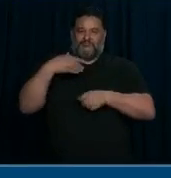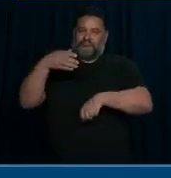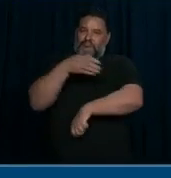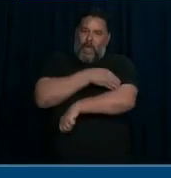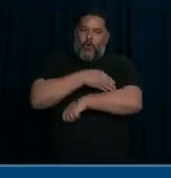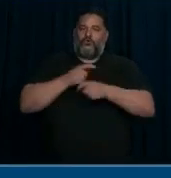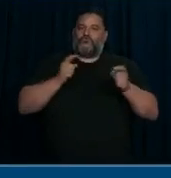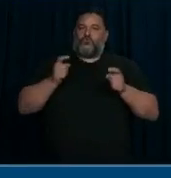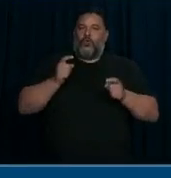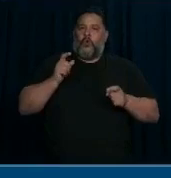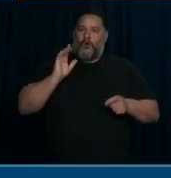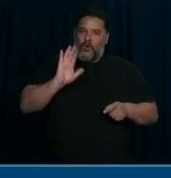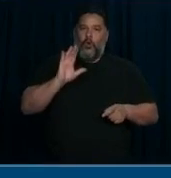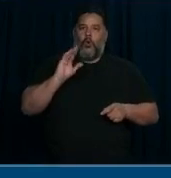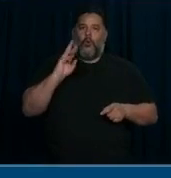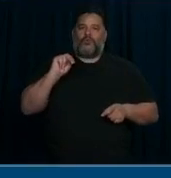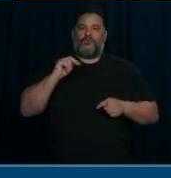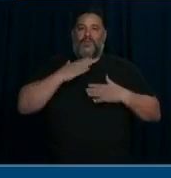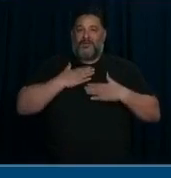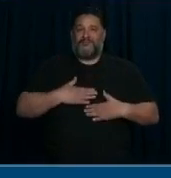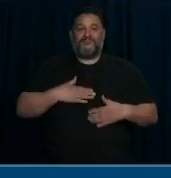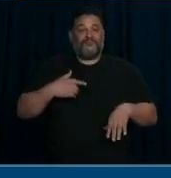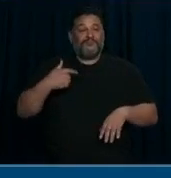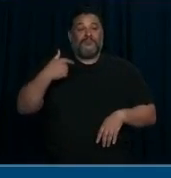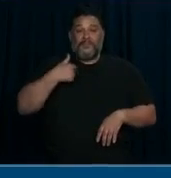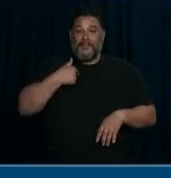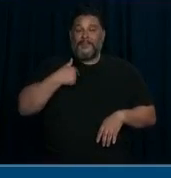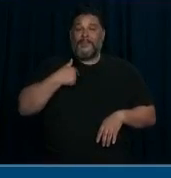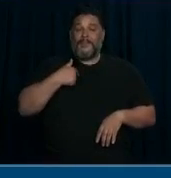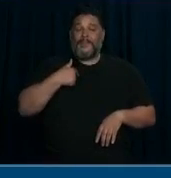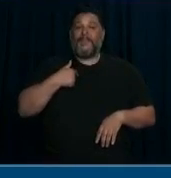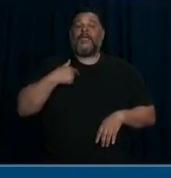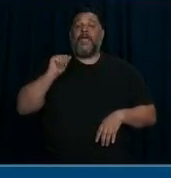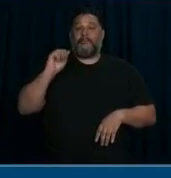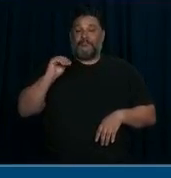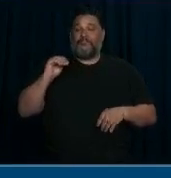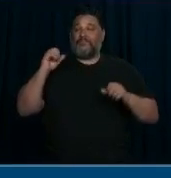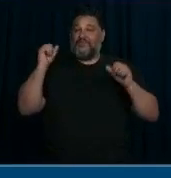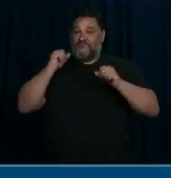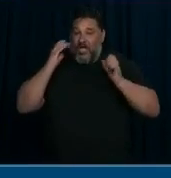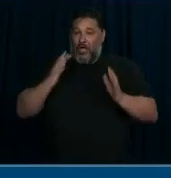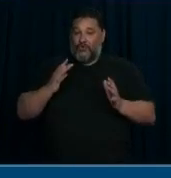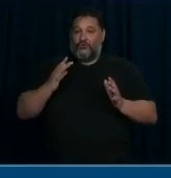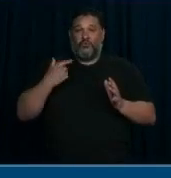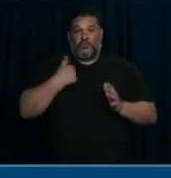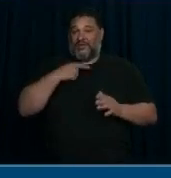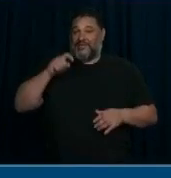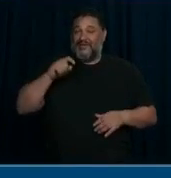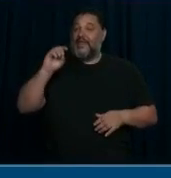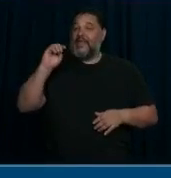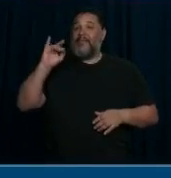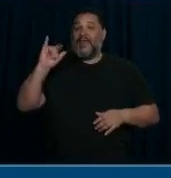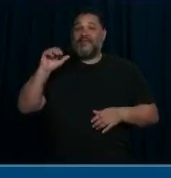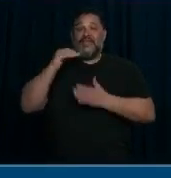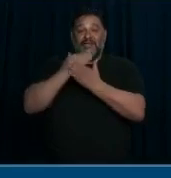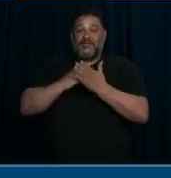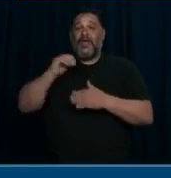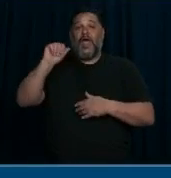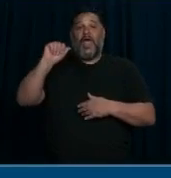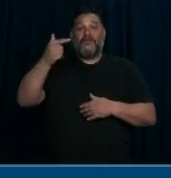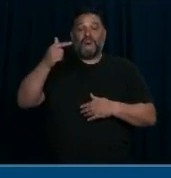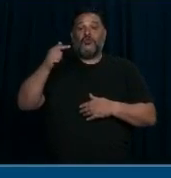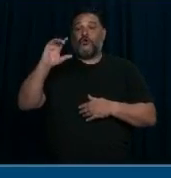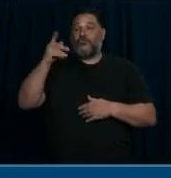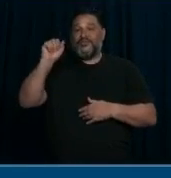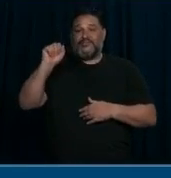body. I will tell you who knows I am the fighter we need today. Emily's List, Attorney General Chris Mays,